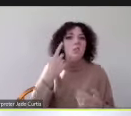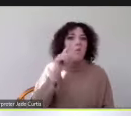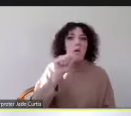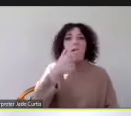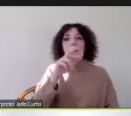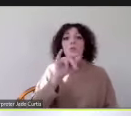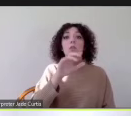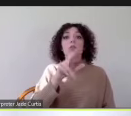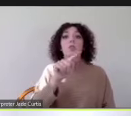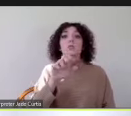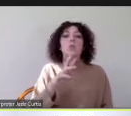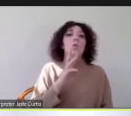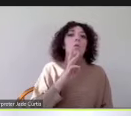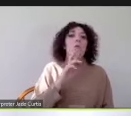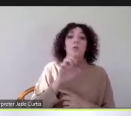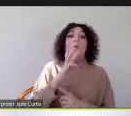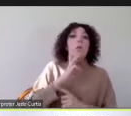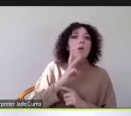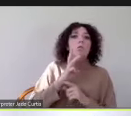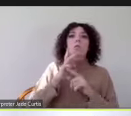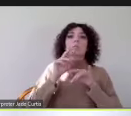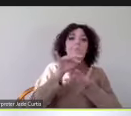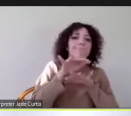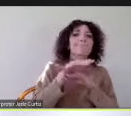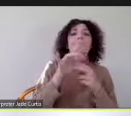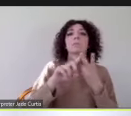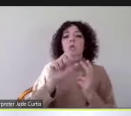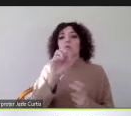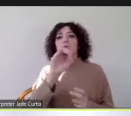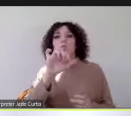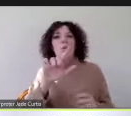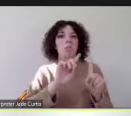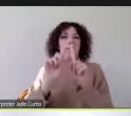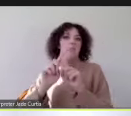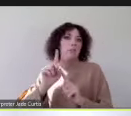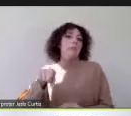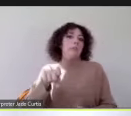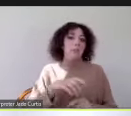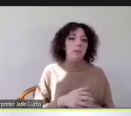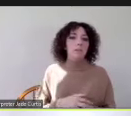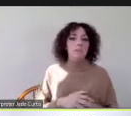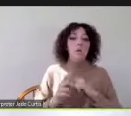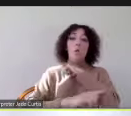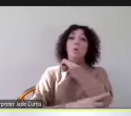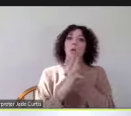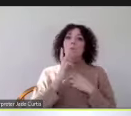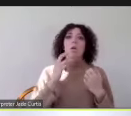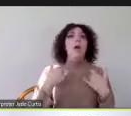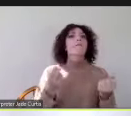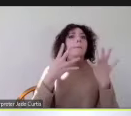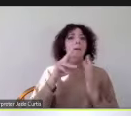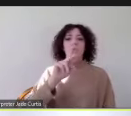irrigation or soil amendment. Wastewater and biosolids being rich in nutrients and can be